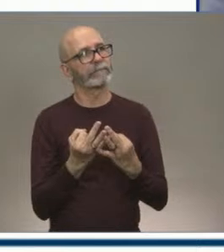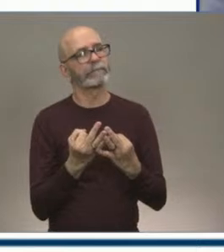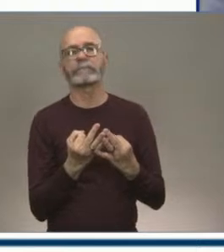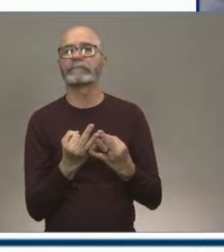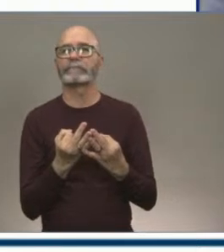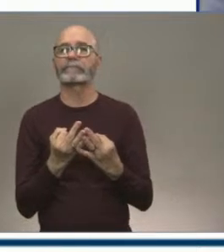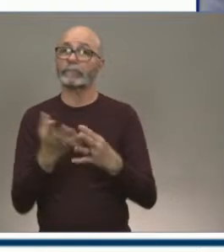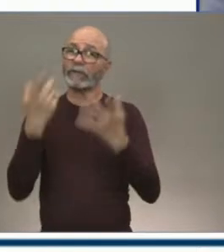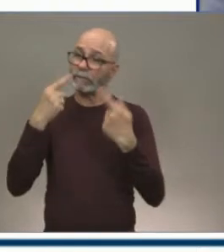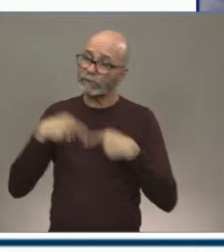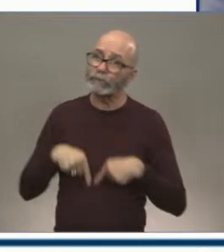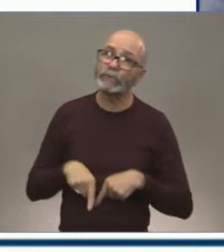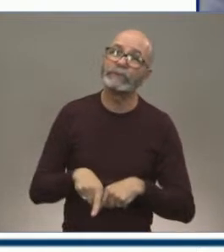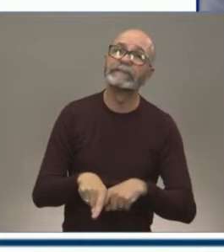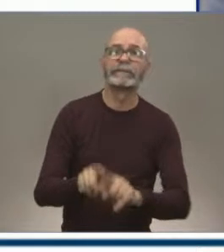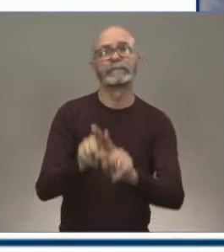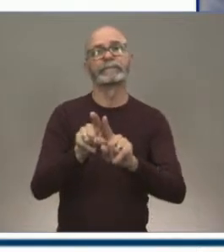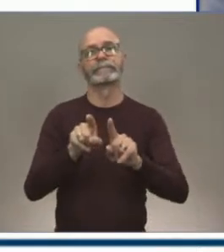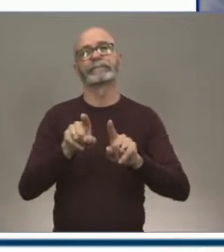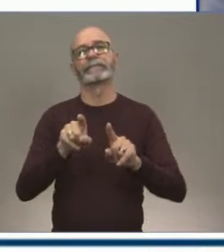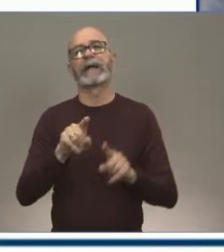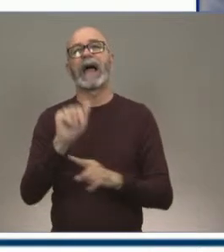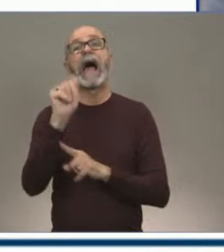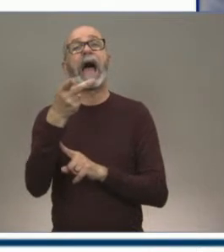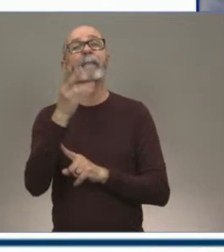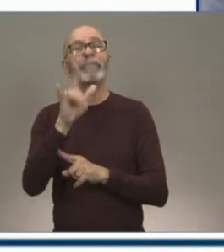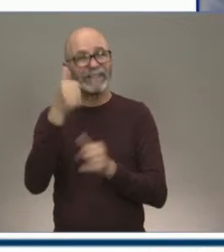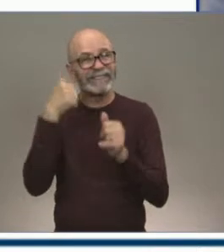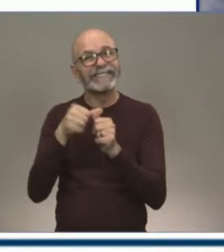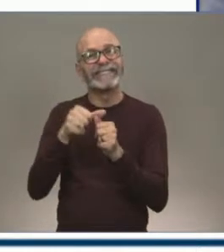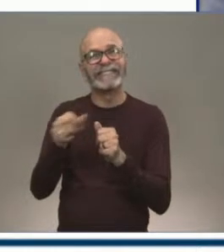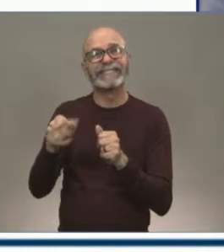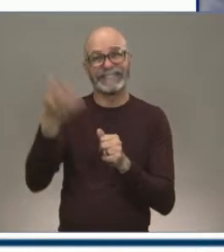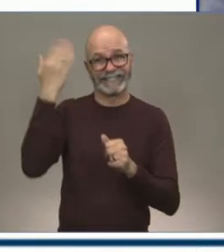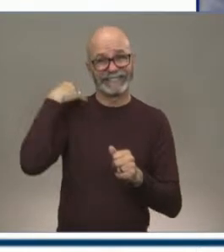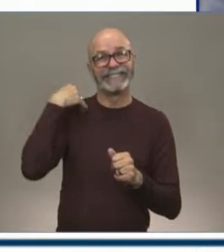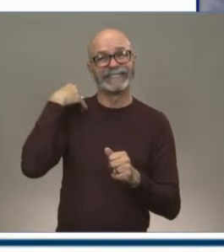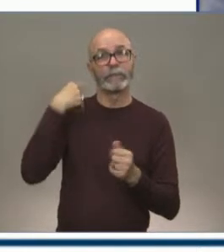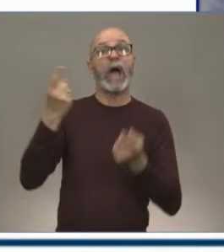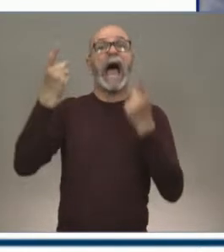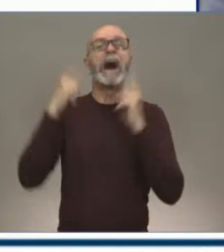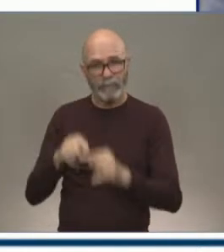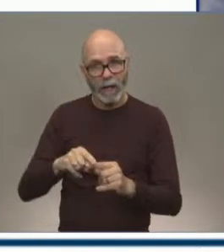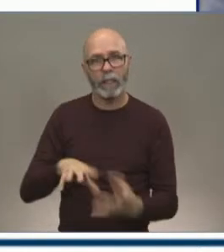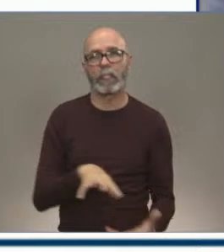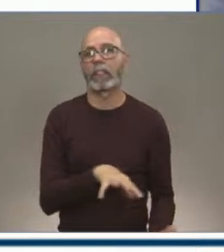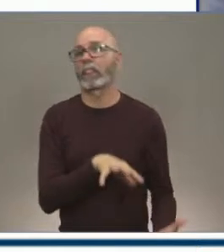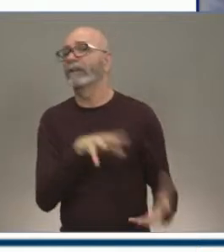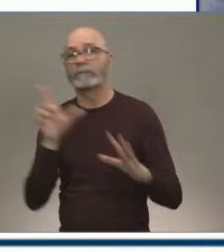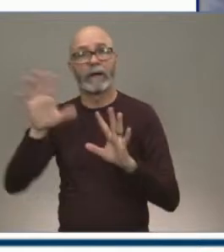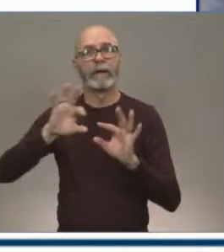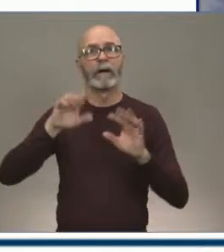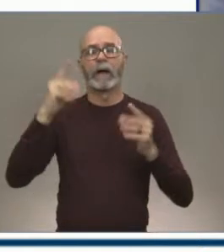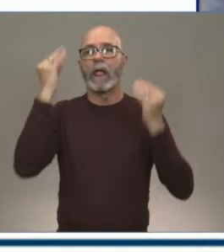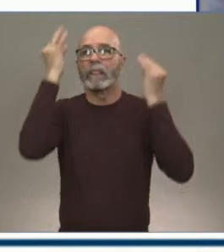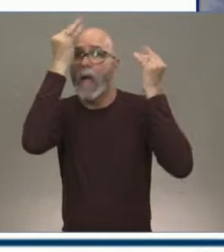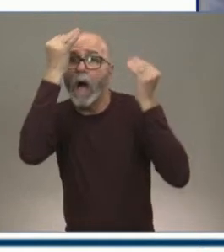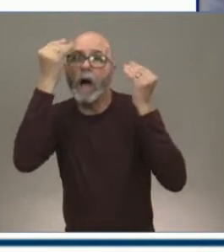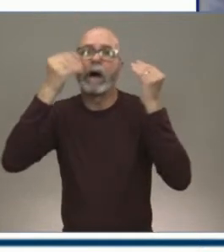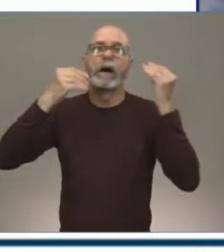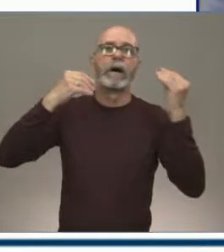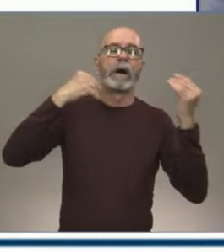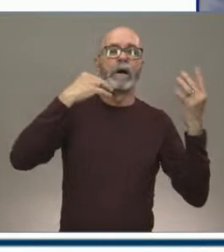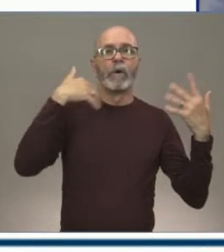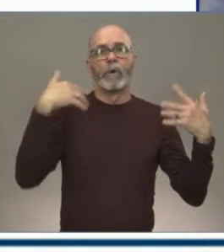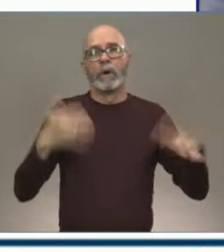when the tragedy hit our province on top of what was going on with COVID. Your thoughtfulness and kindness and caring actually sustained